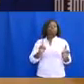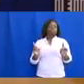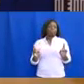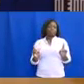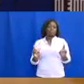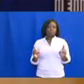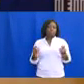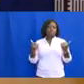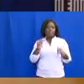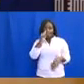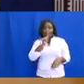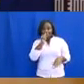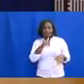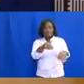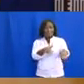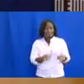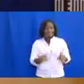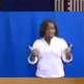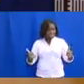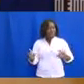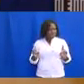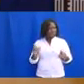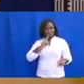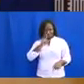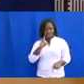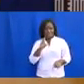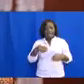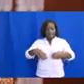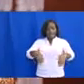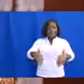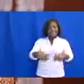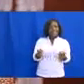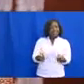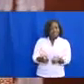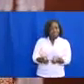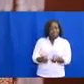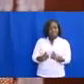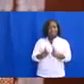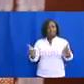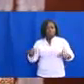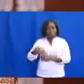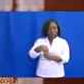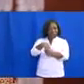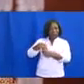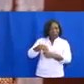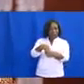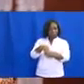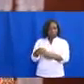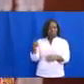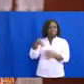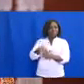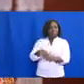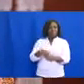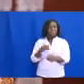Private burials are taking place. Marketplaces, public transport, including